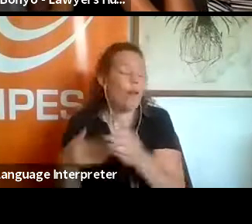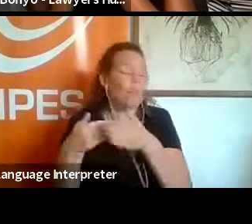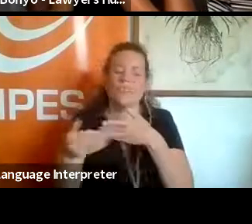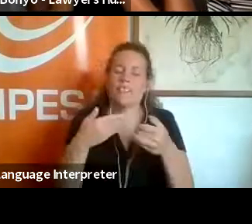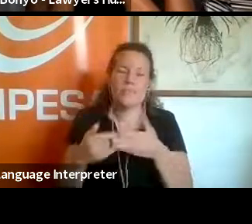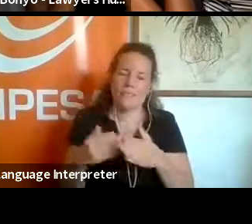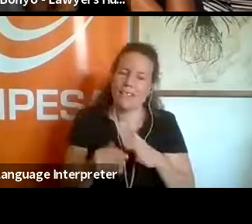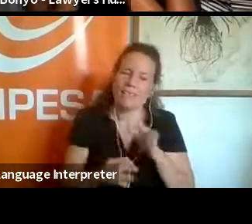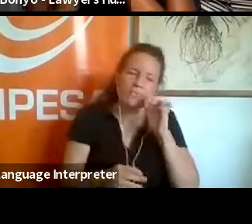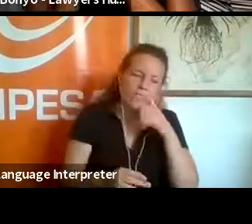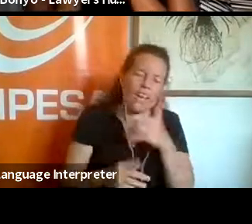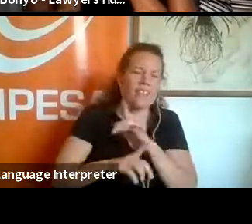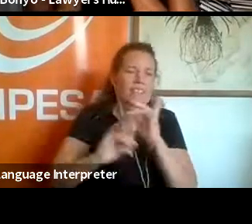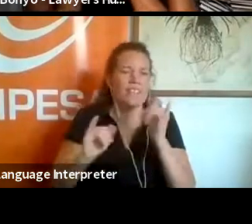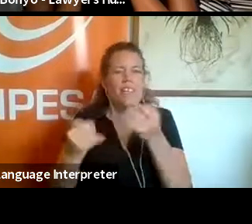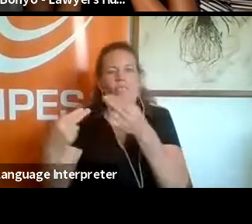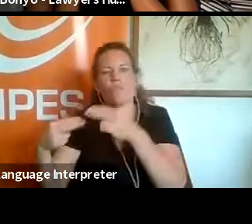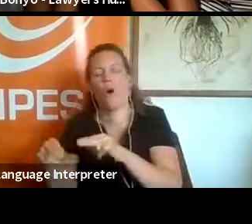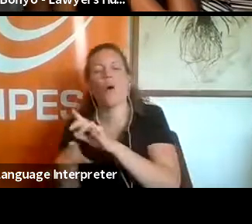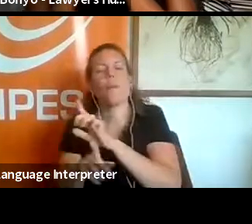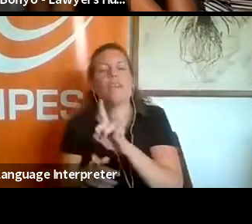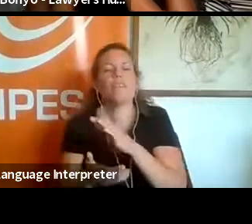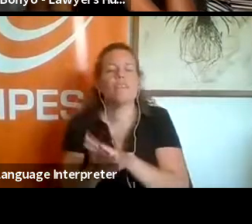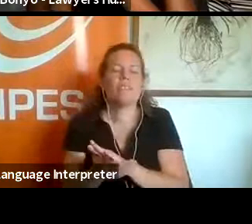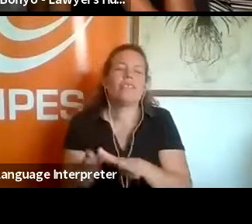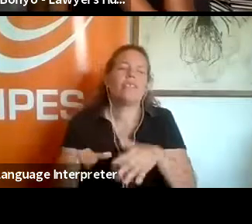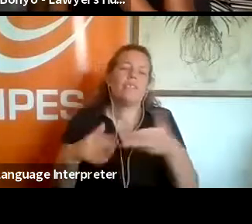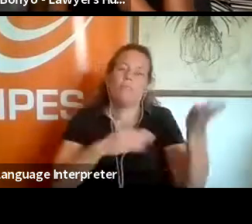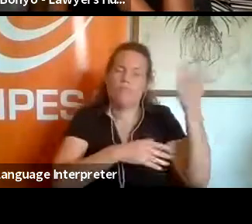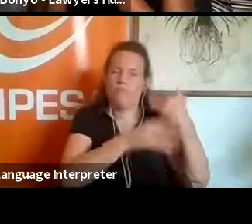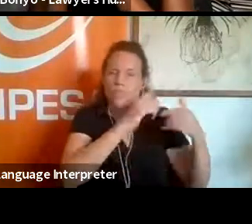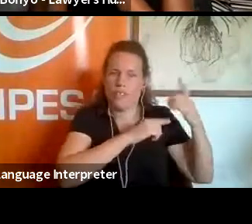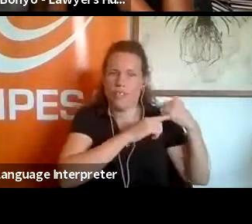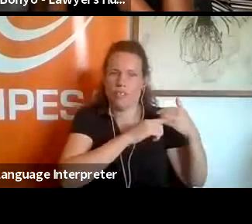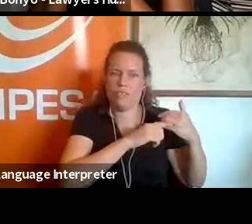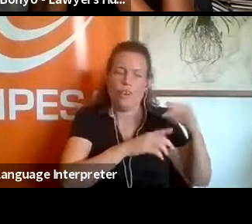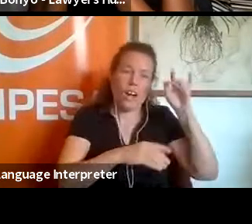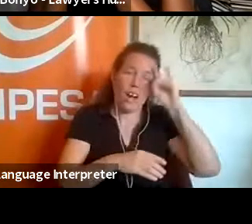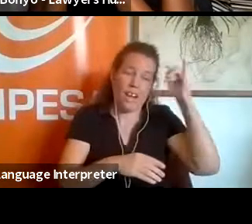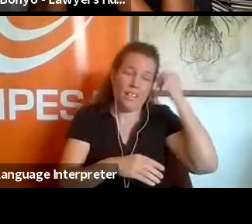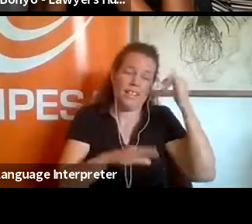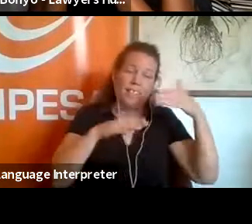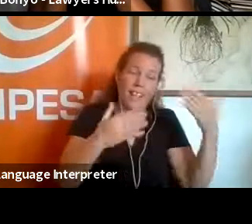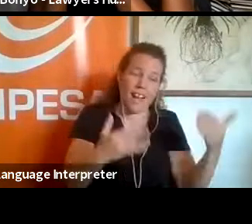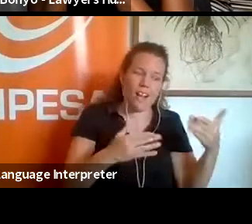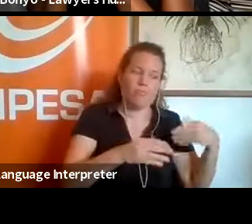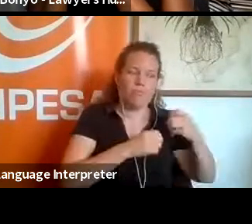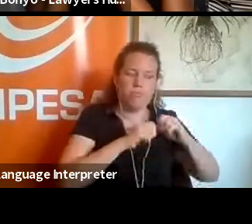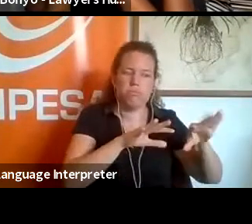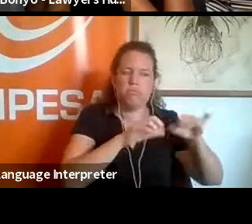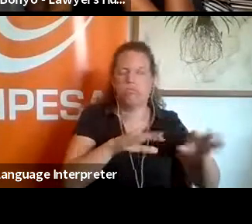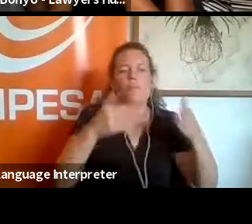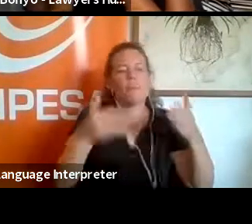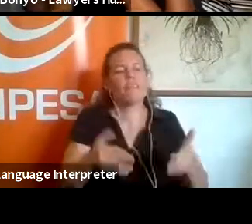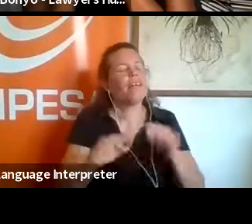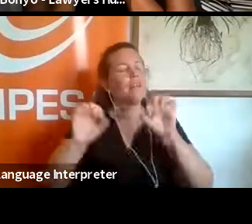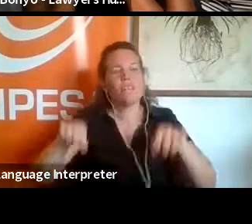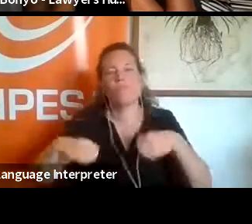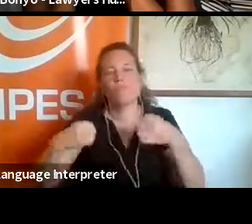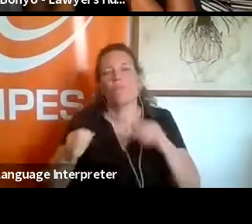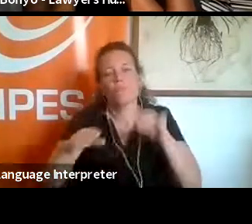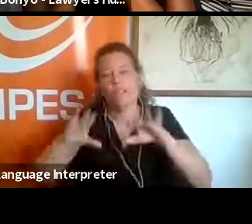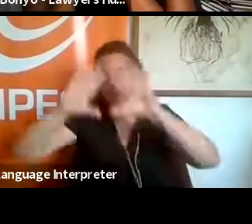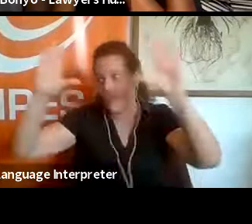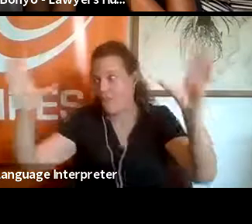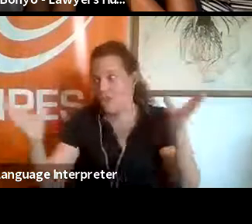not, traditional ideas of how governments regulate sectors cannot apply to content moderation because it is global. The